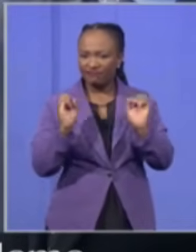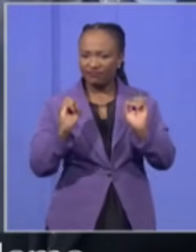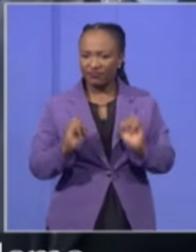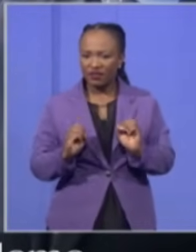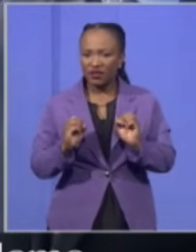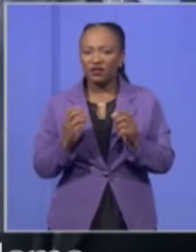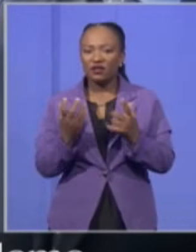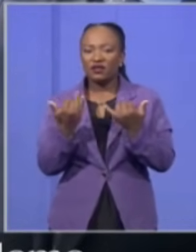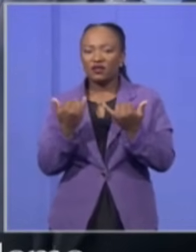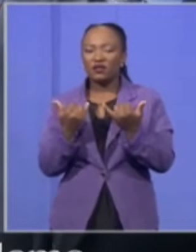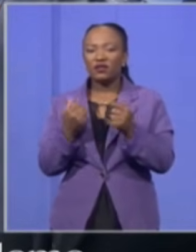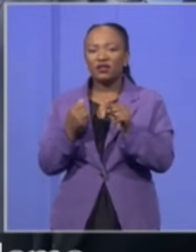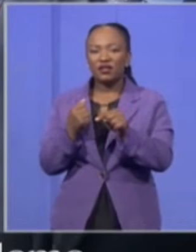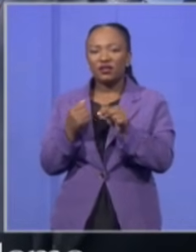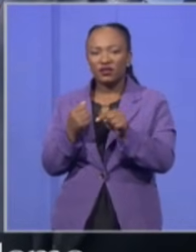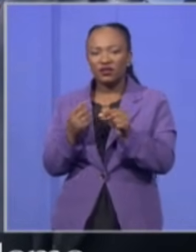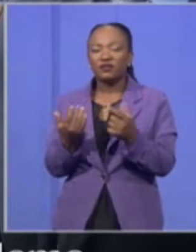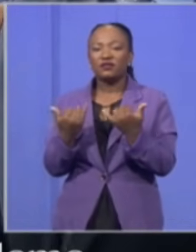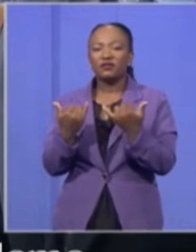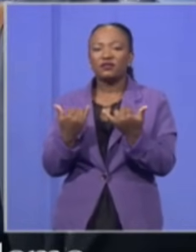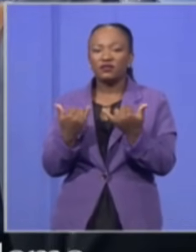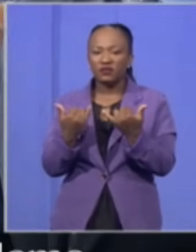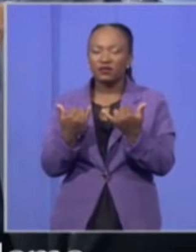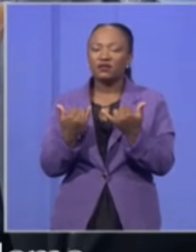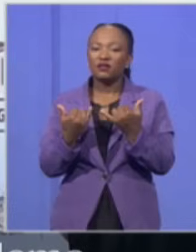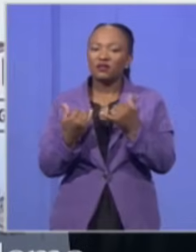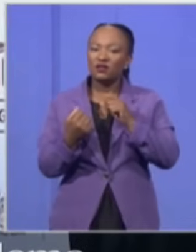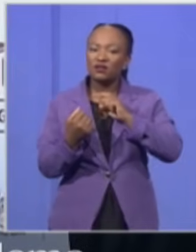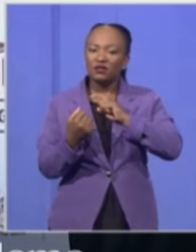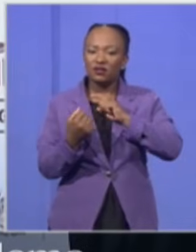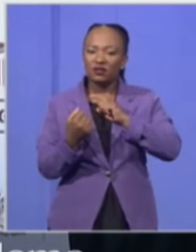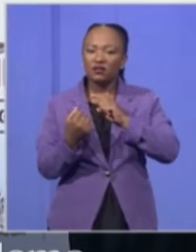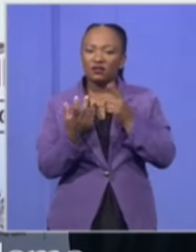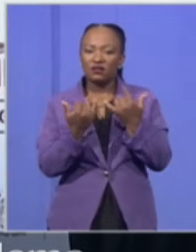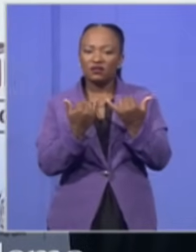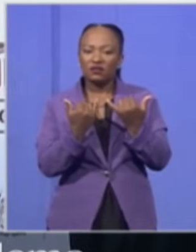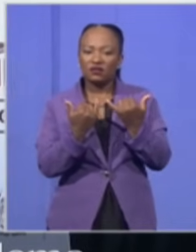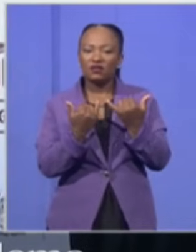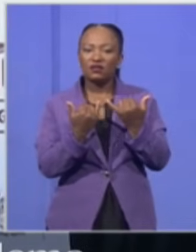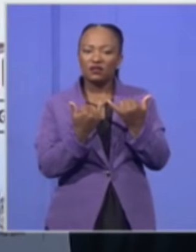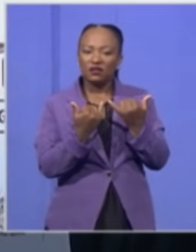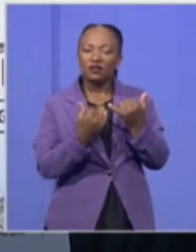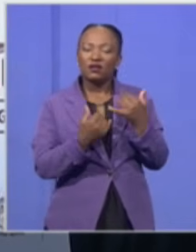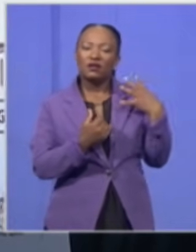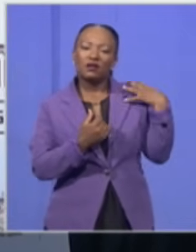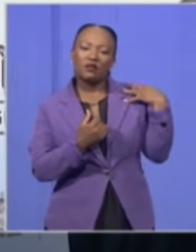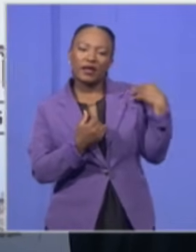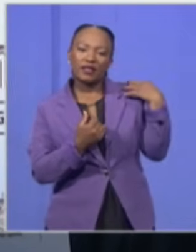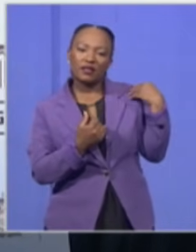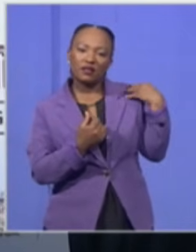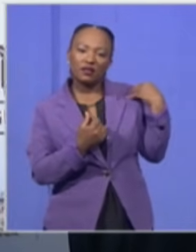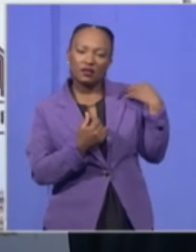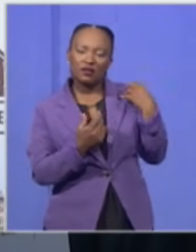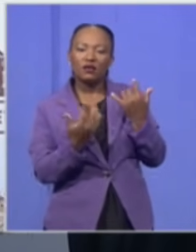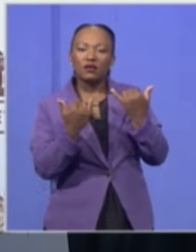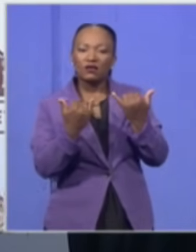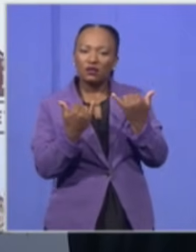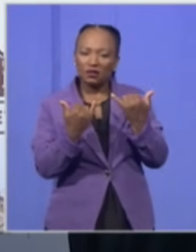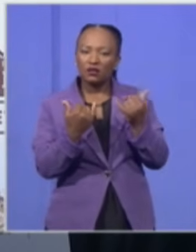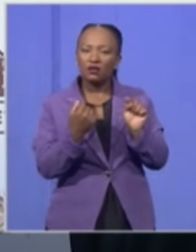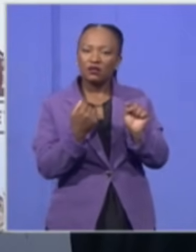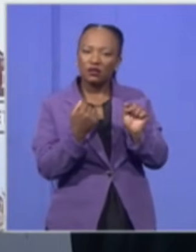we don't believe that a VAT increase is the right way to proceed. Reflects the Minister of Finance. Adumelane le